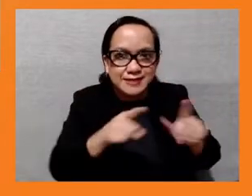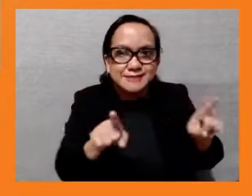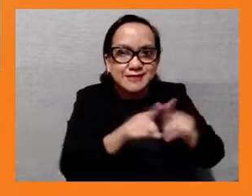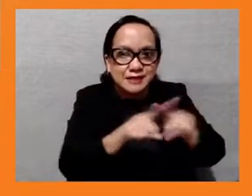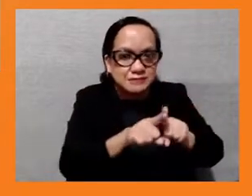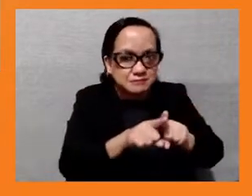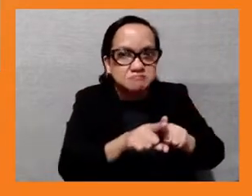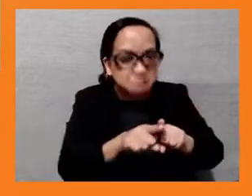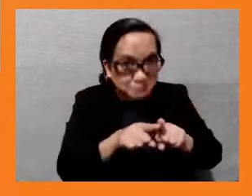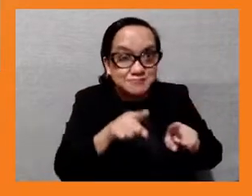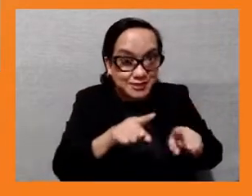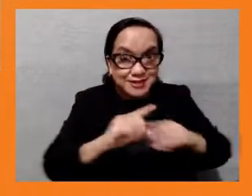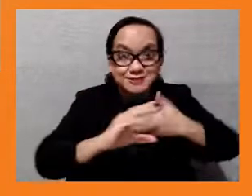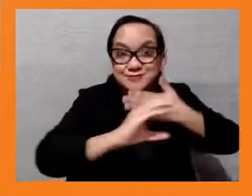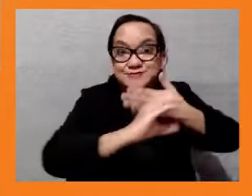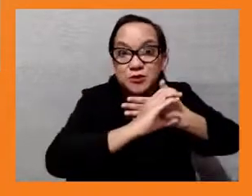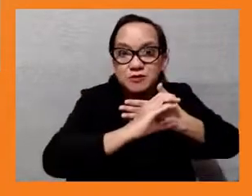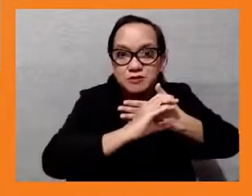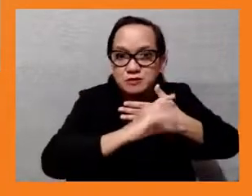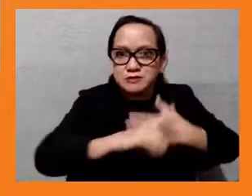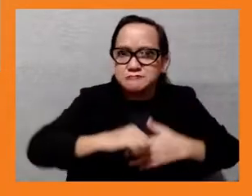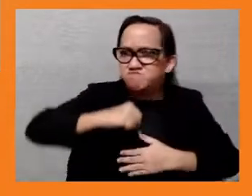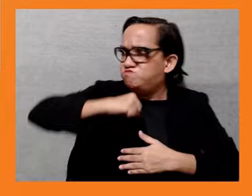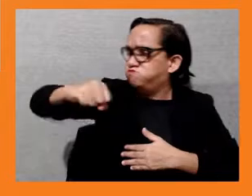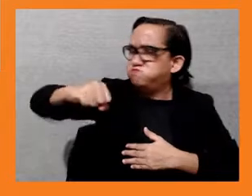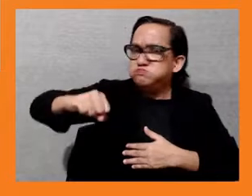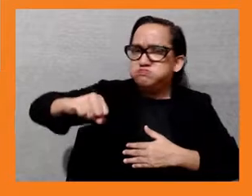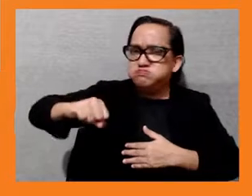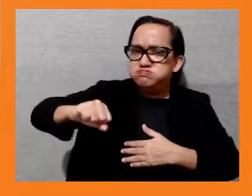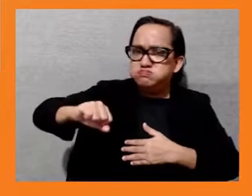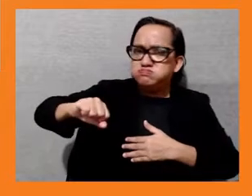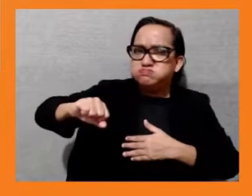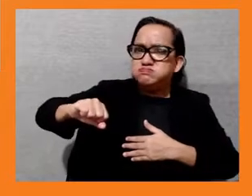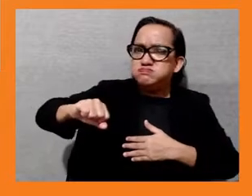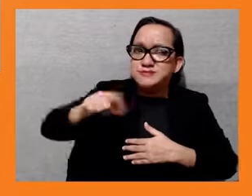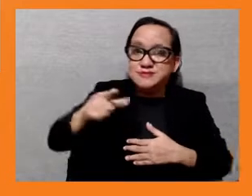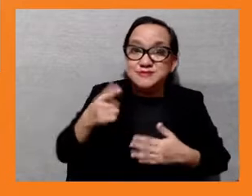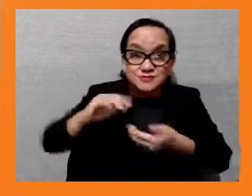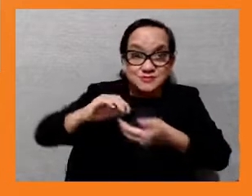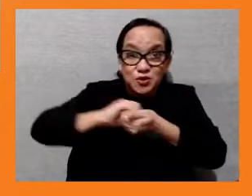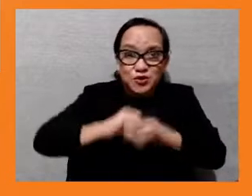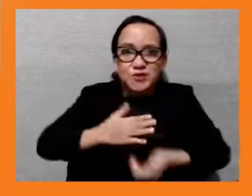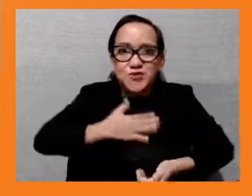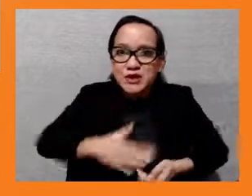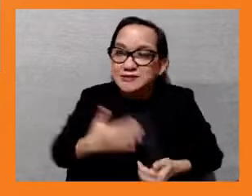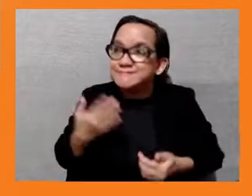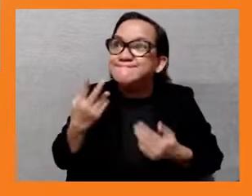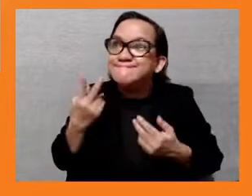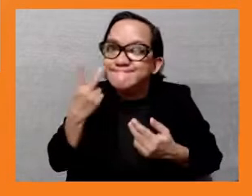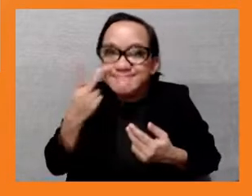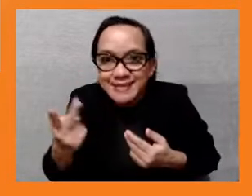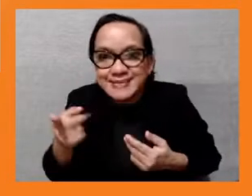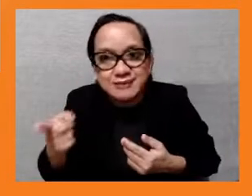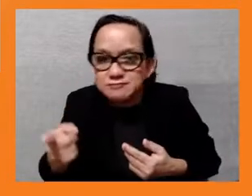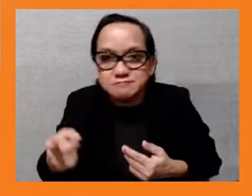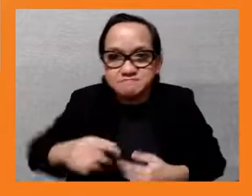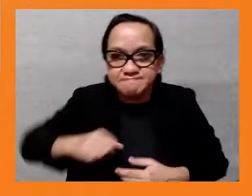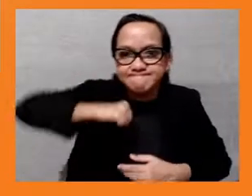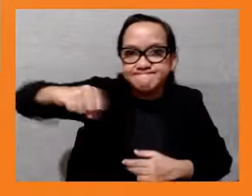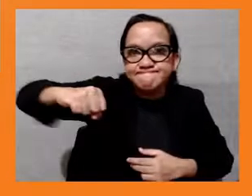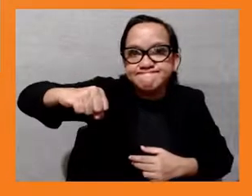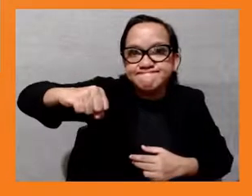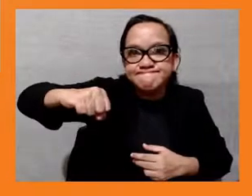bank, exercising due diligence and oversight over the borrower and implementing agencies to ensure